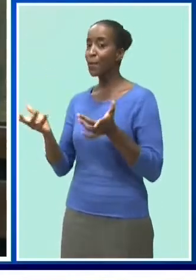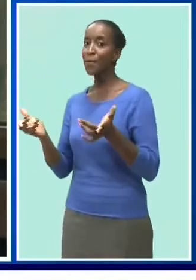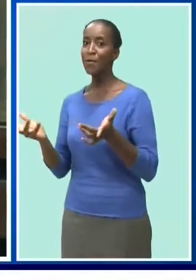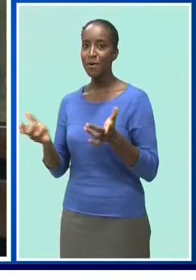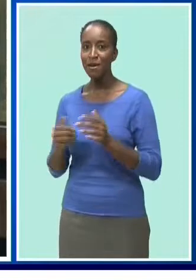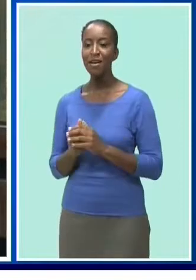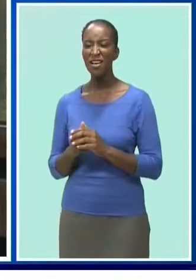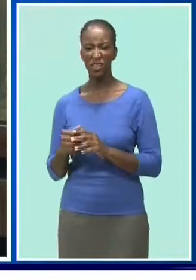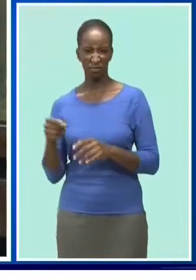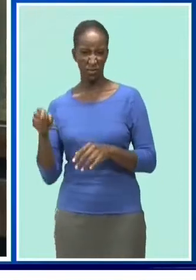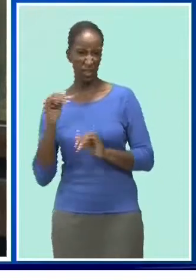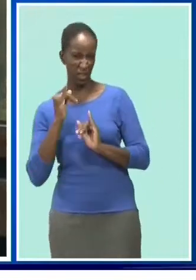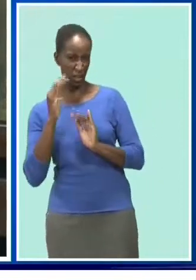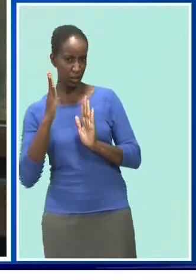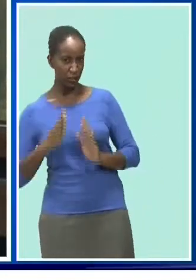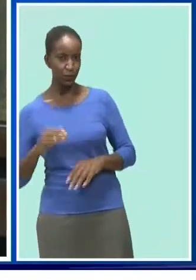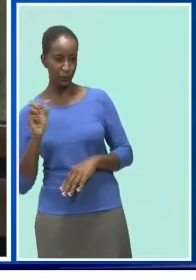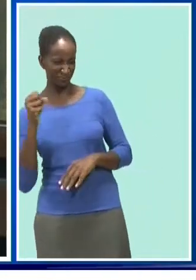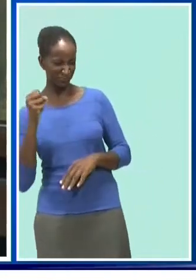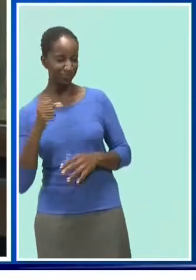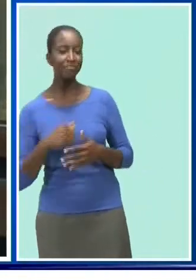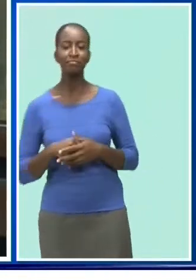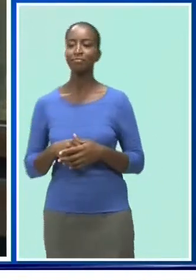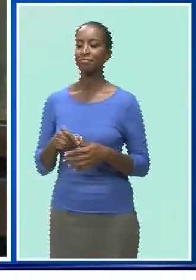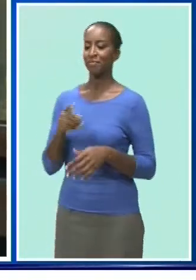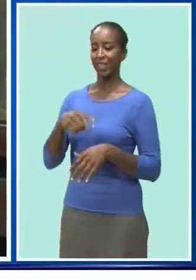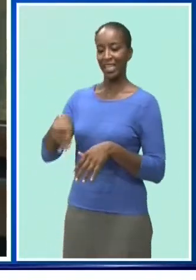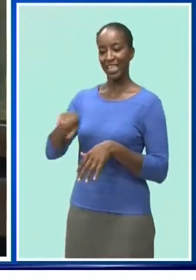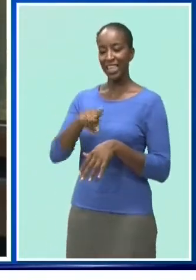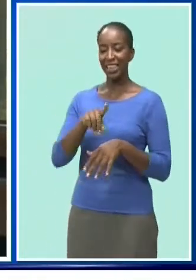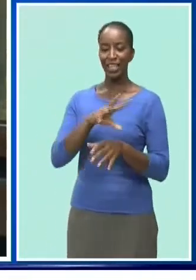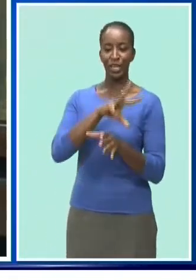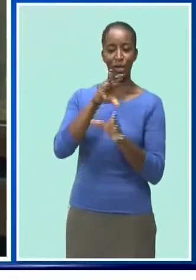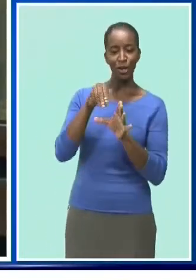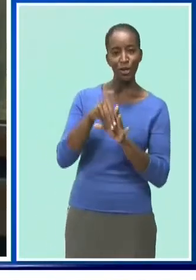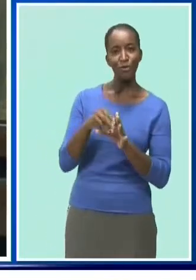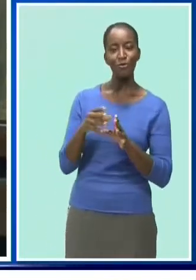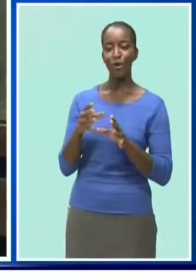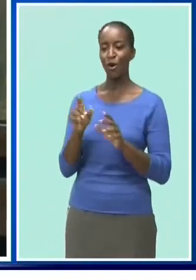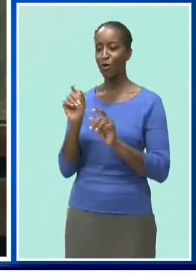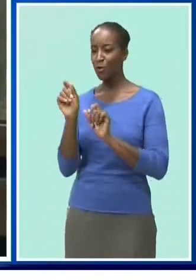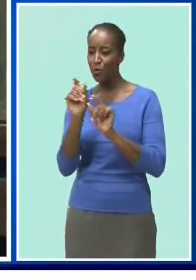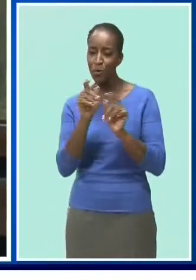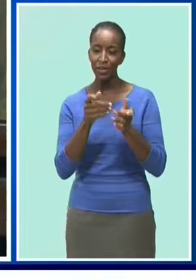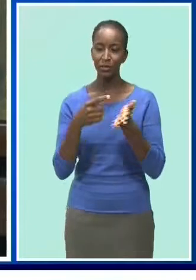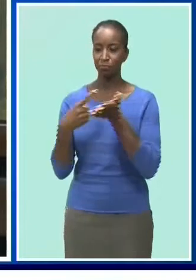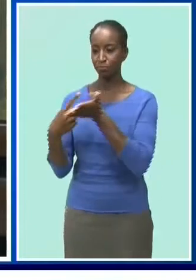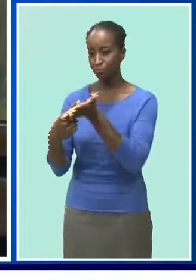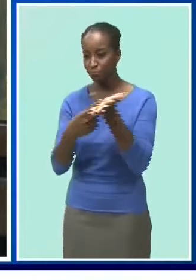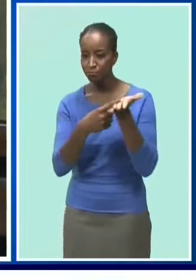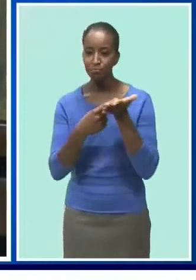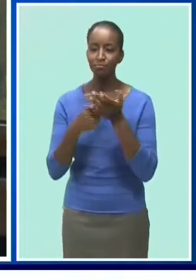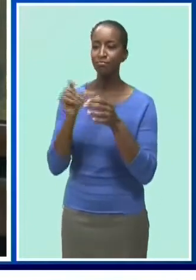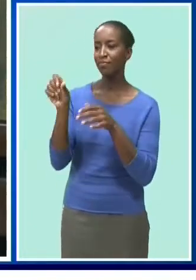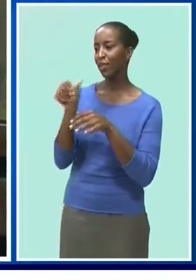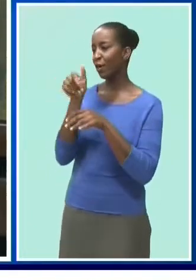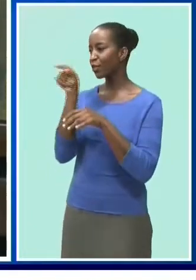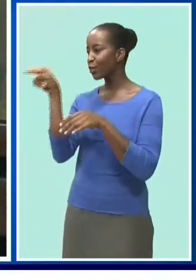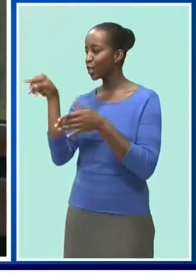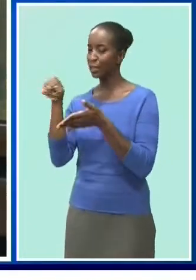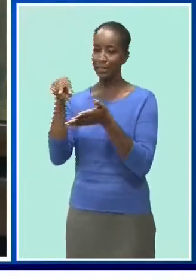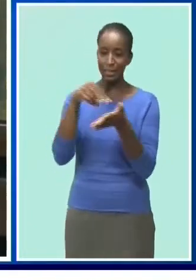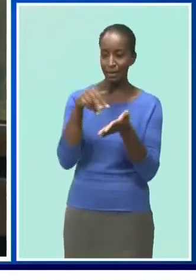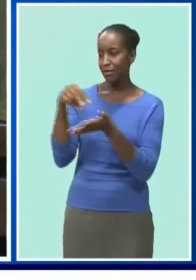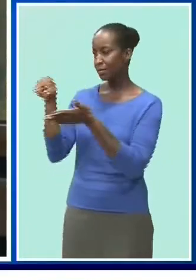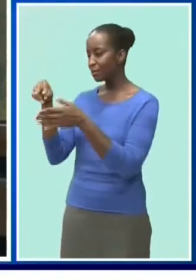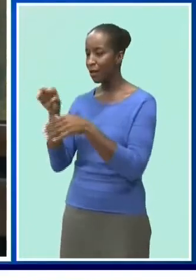the artists who have been able to, get on board. There's that excitement about being able to meet your counterparts, being able to share